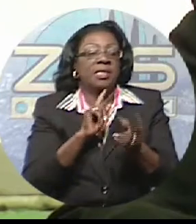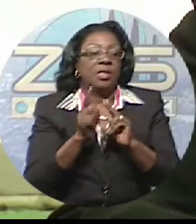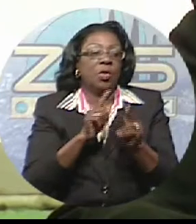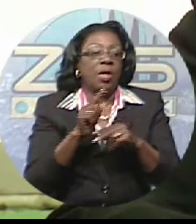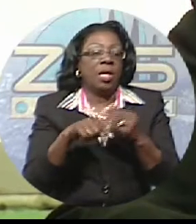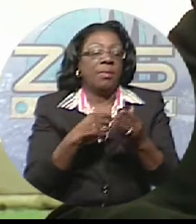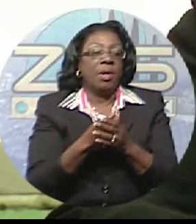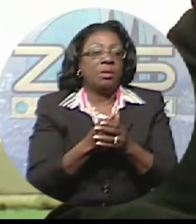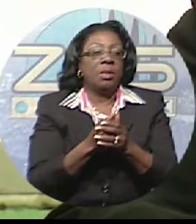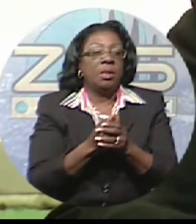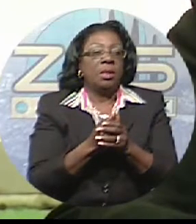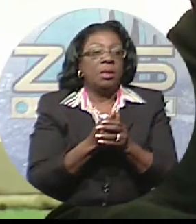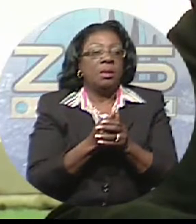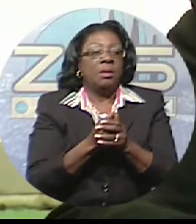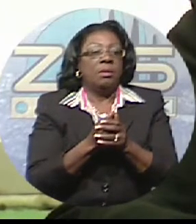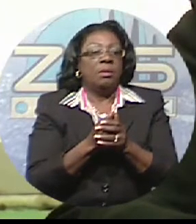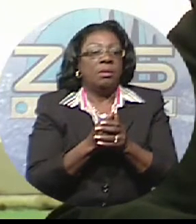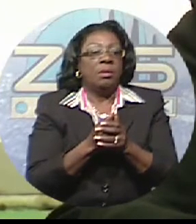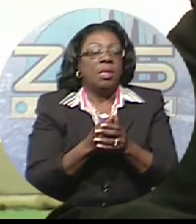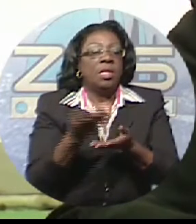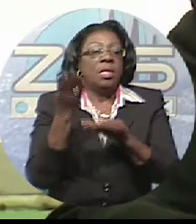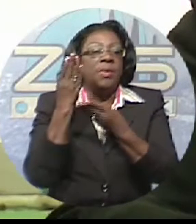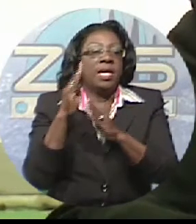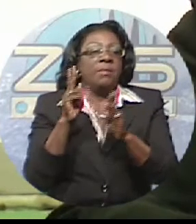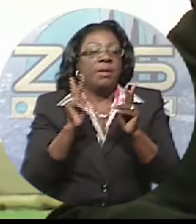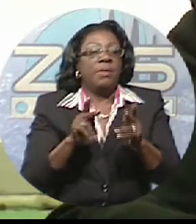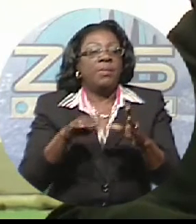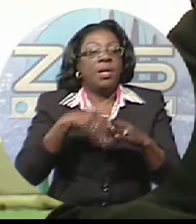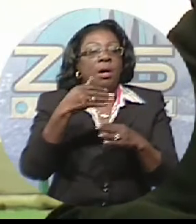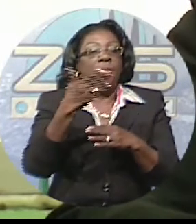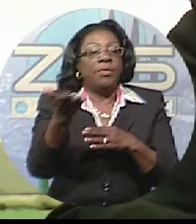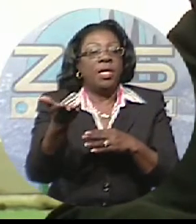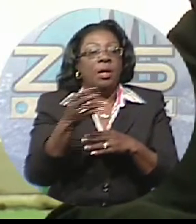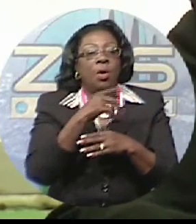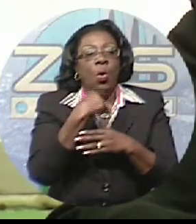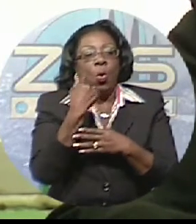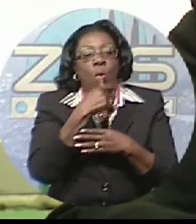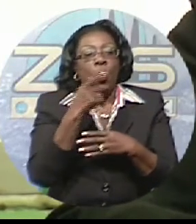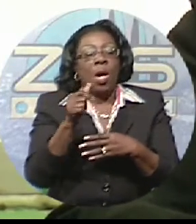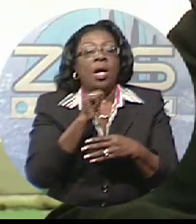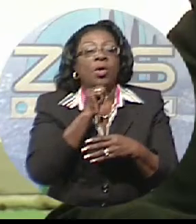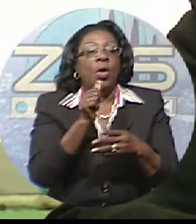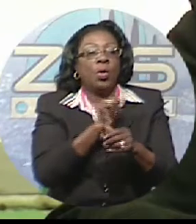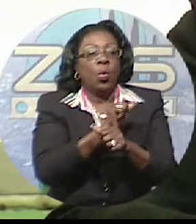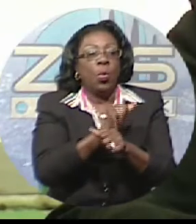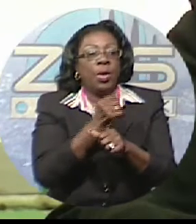Other than that, I don't know that the Bahamian people out there who are unemployed,